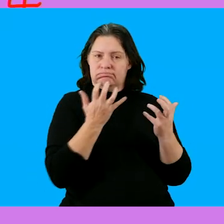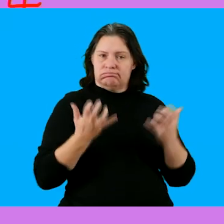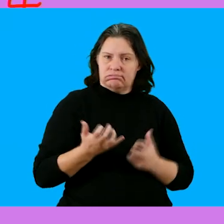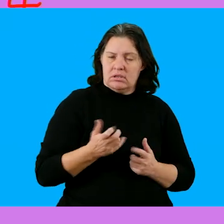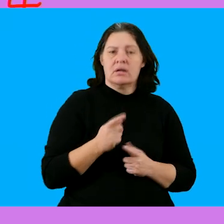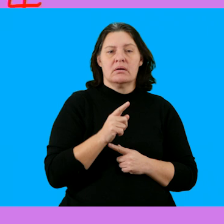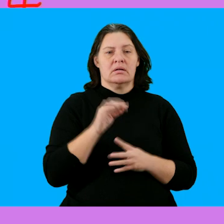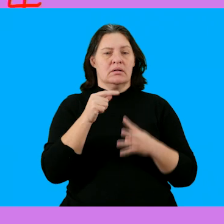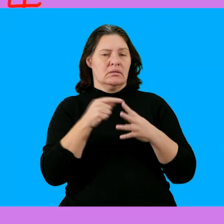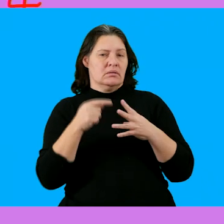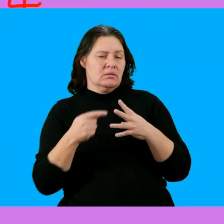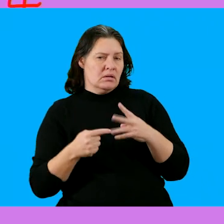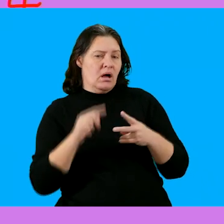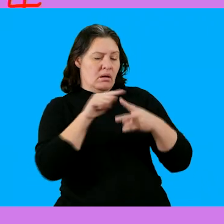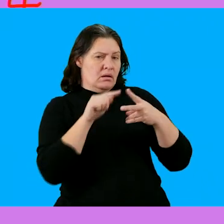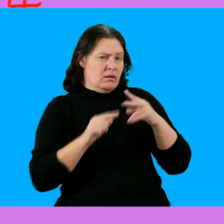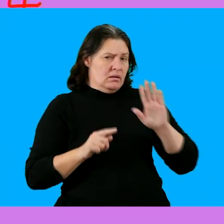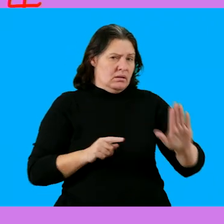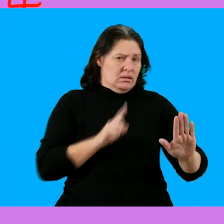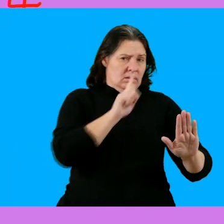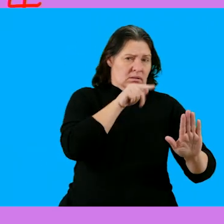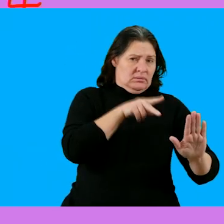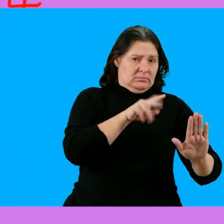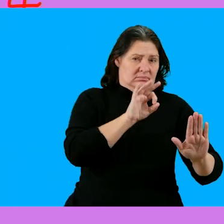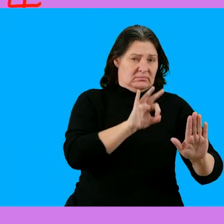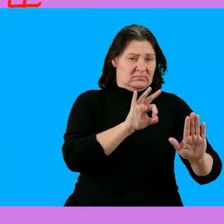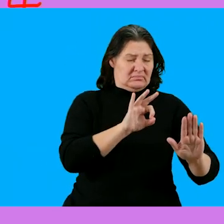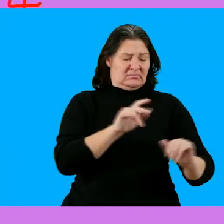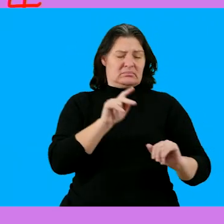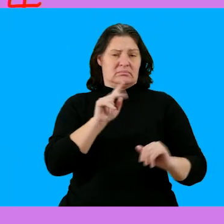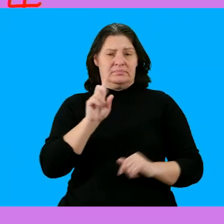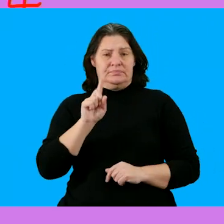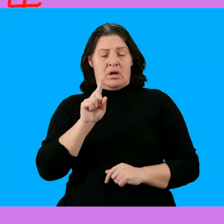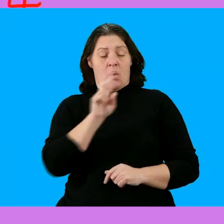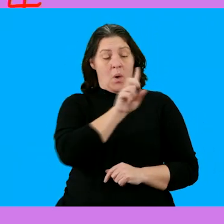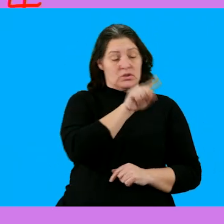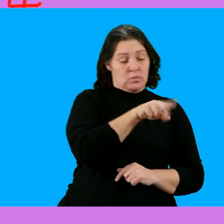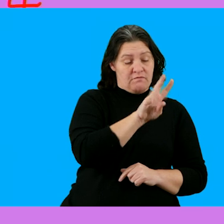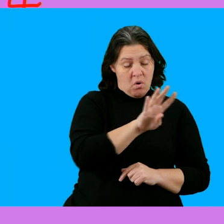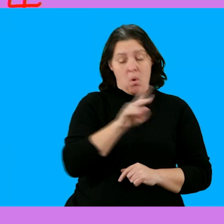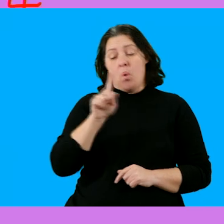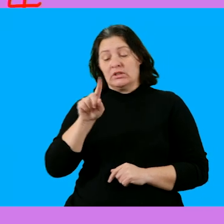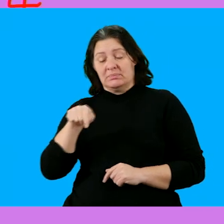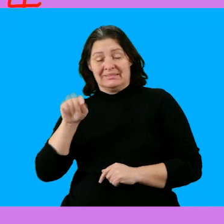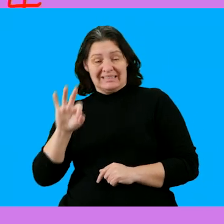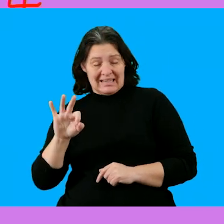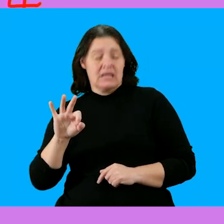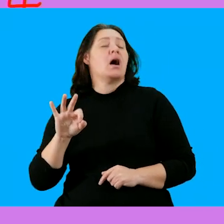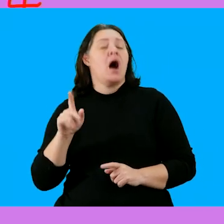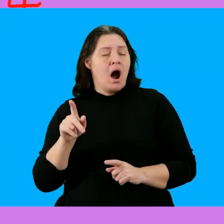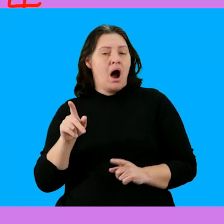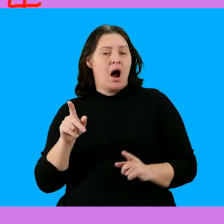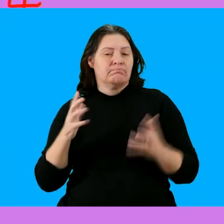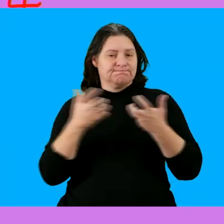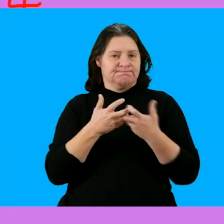your calculations, which ones of the two scales, 1:3 or 1:4, should be used so that the set